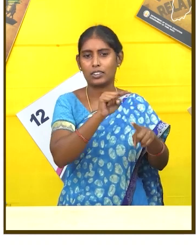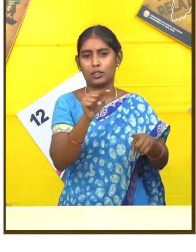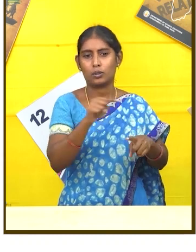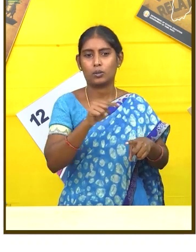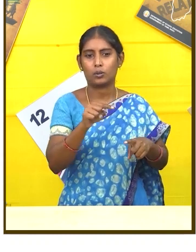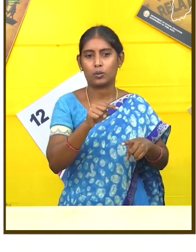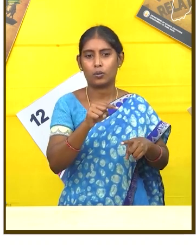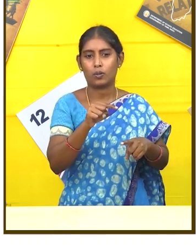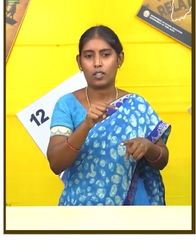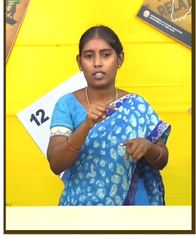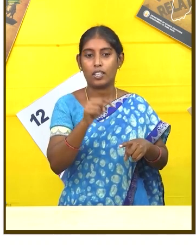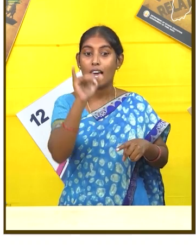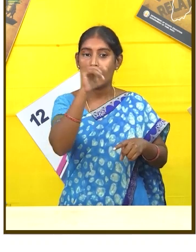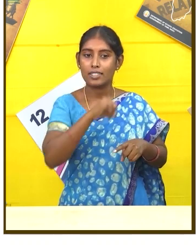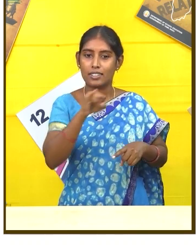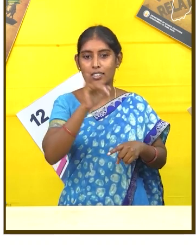to,